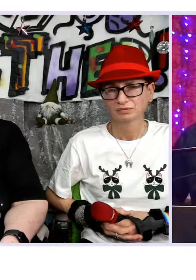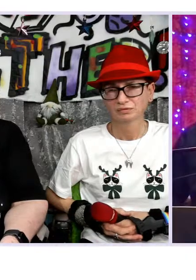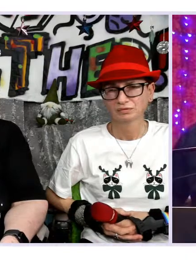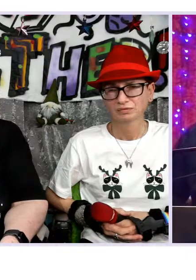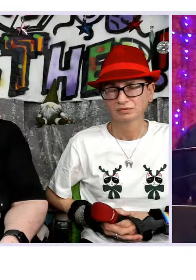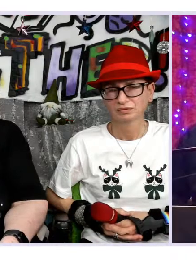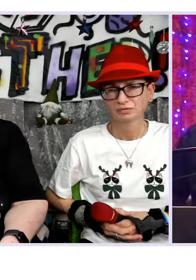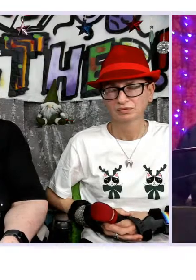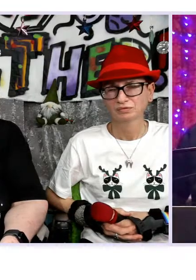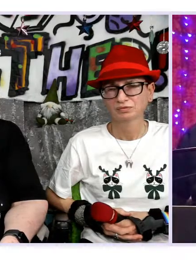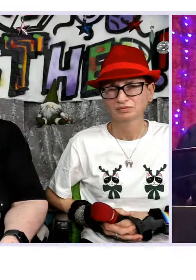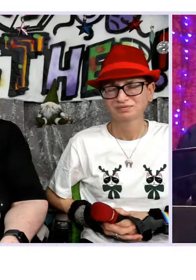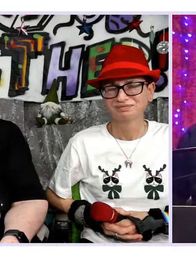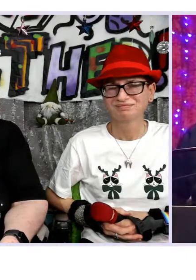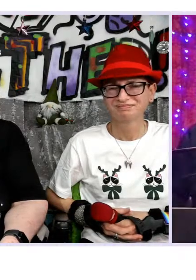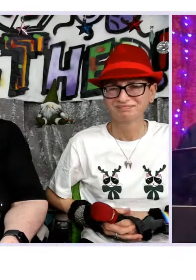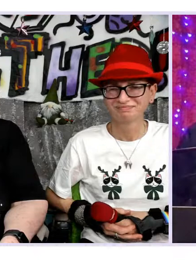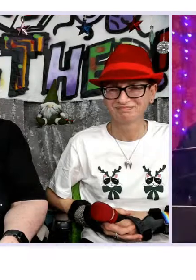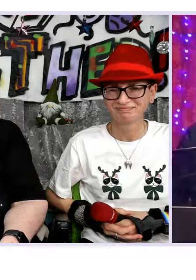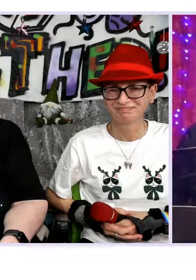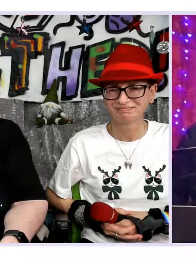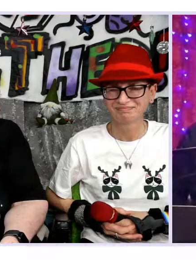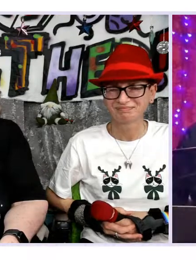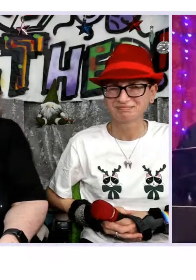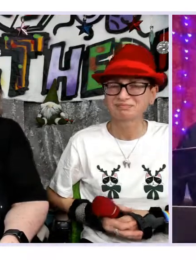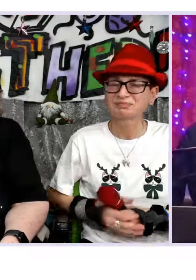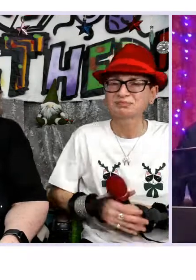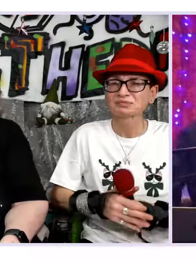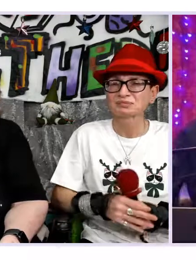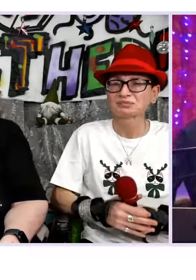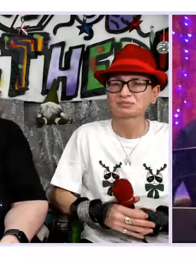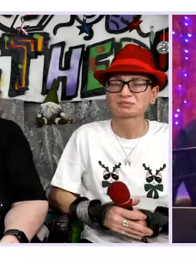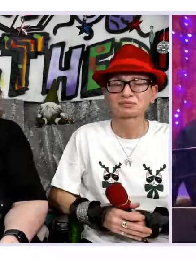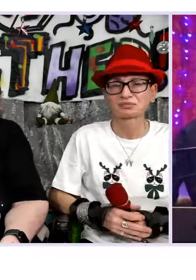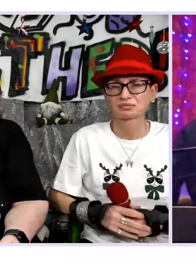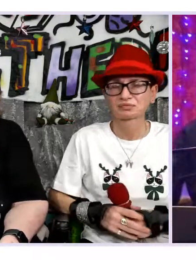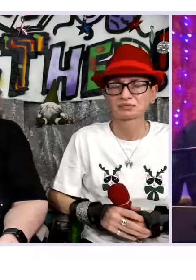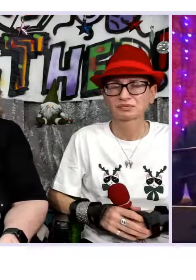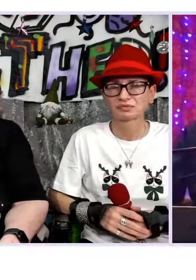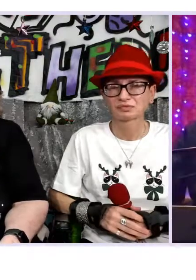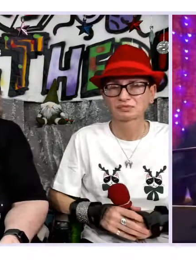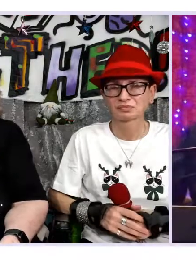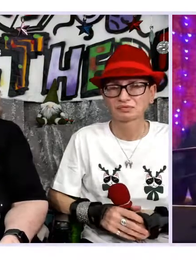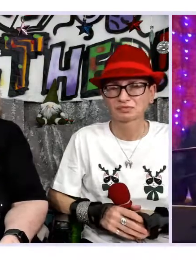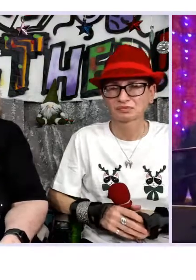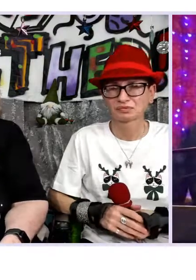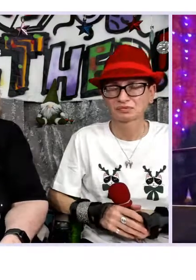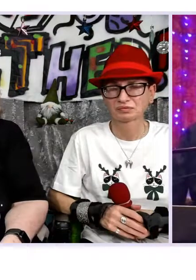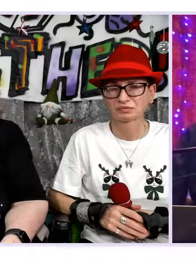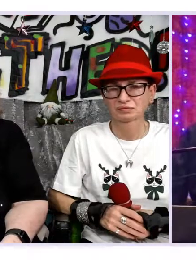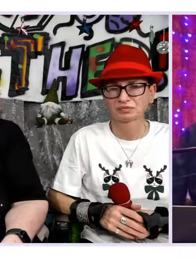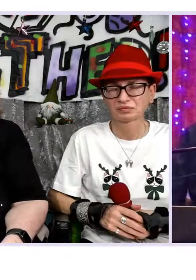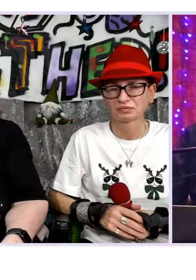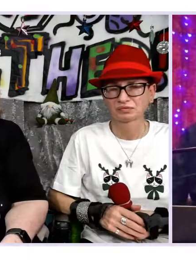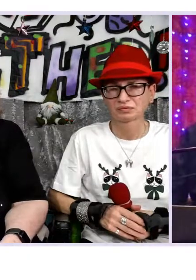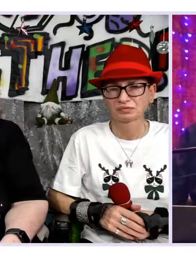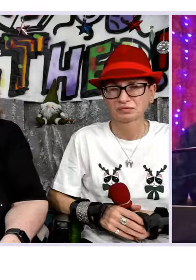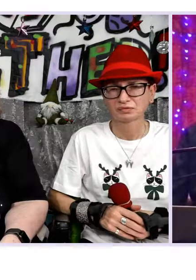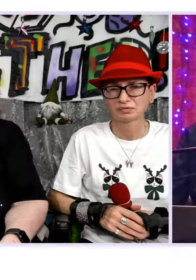revolutionary terrorist or something. It's very kind of out there in story, and that character is played by Keanu